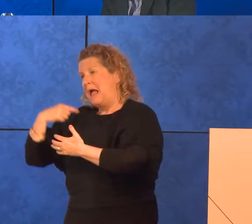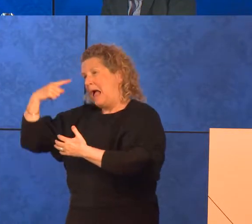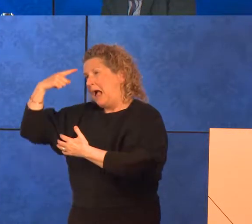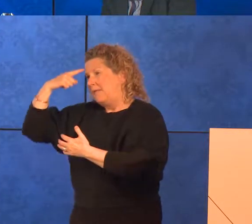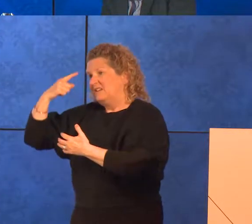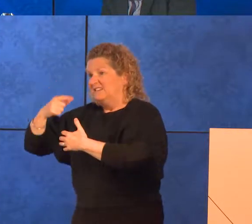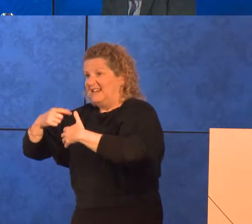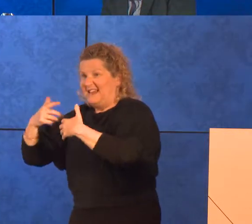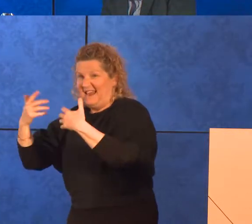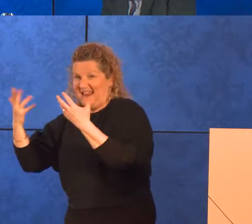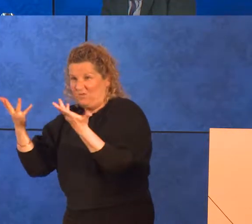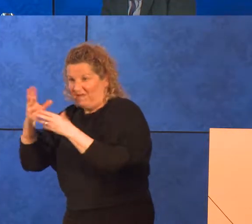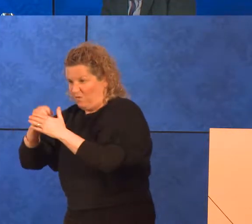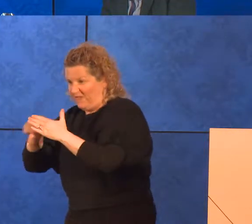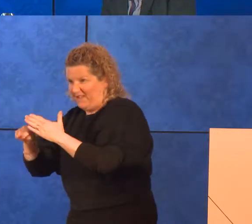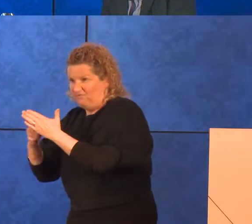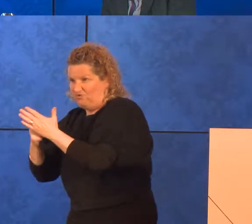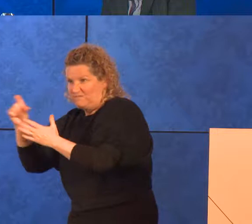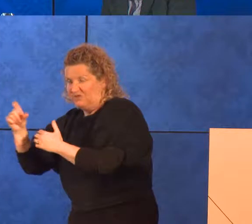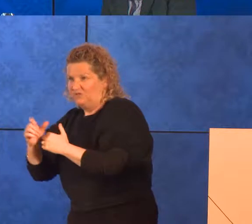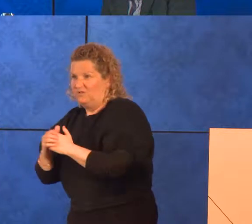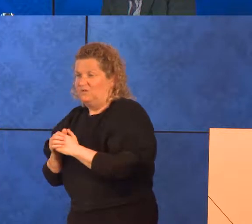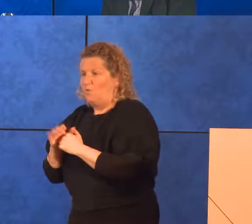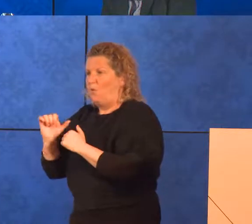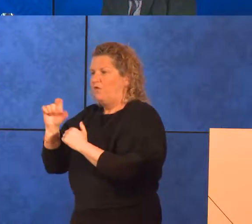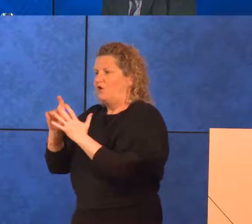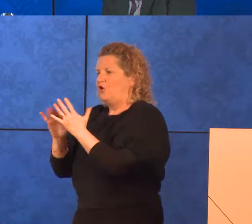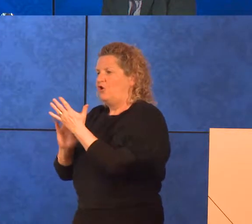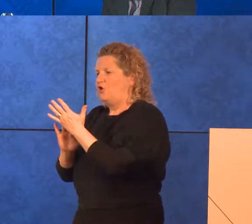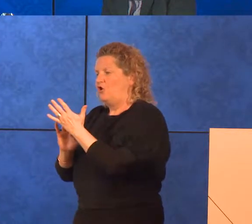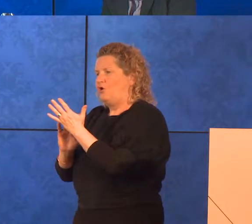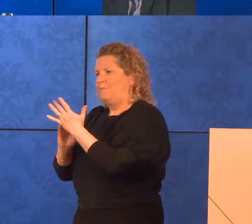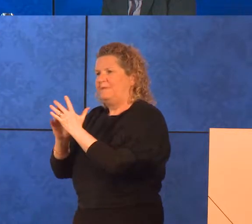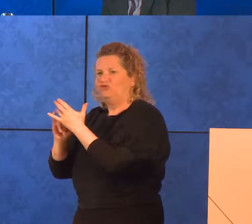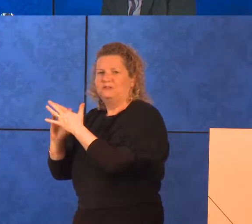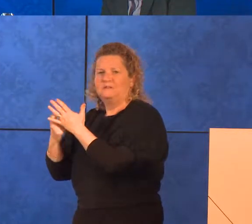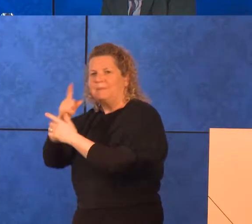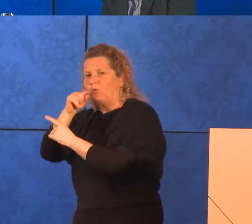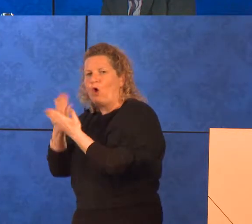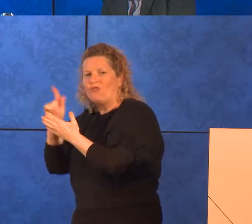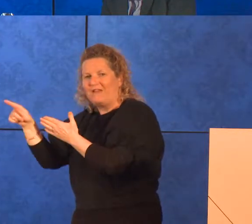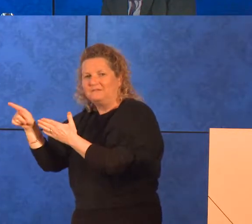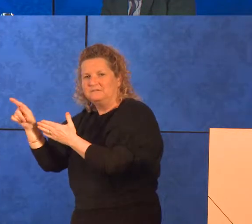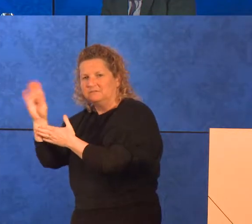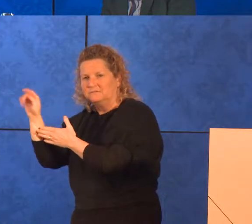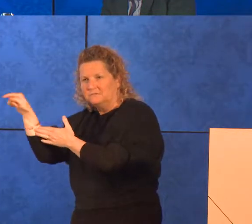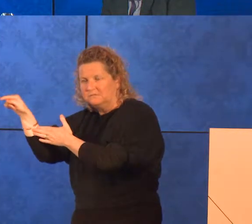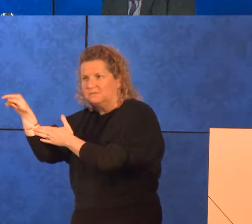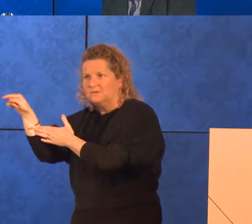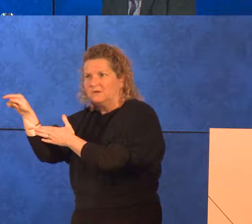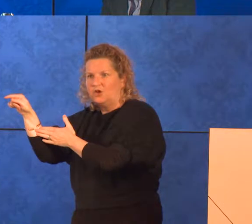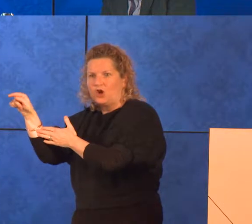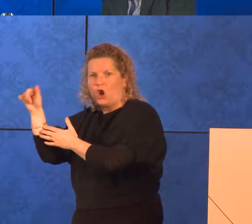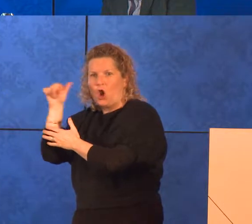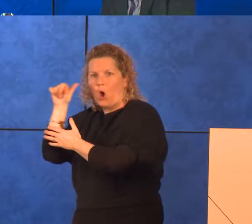had any engagement with that Royal Commission, or with indeed the commissioners on that Royal Commission, would just know that they were extremely